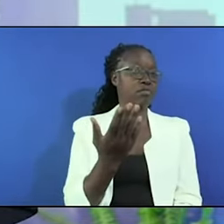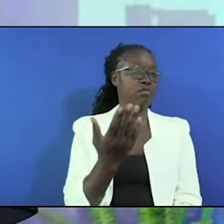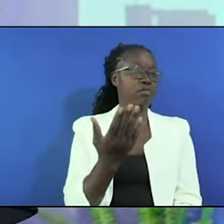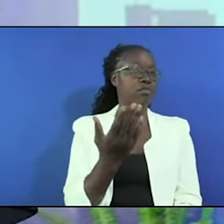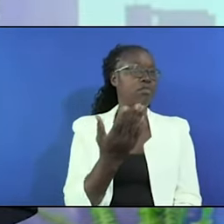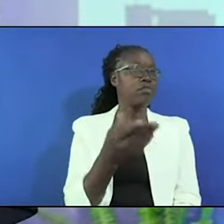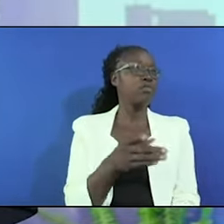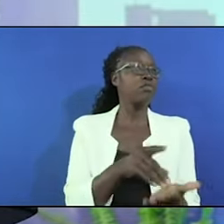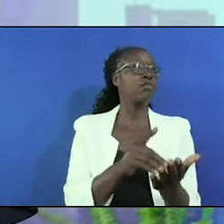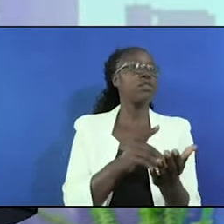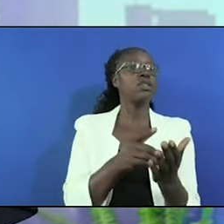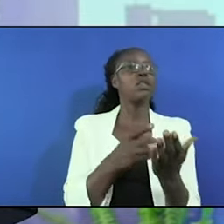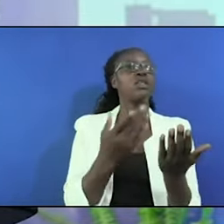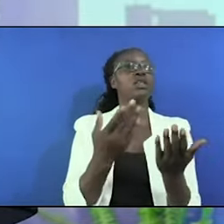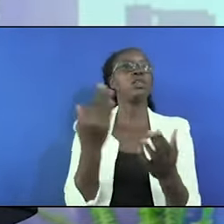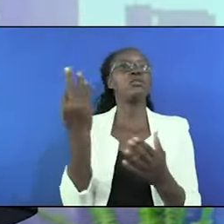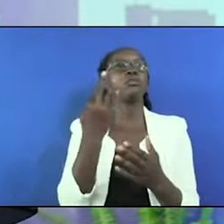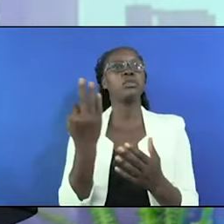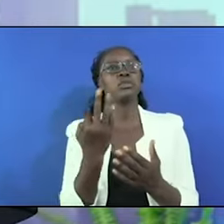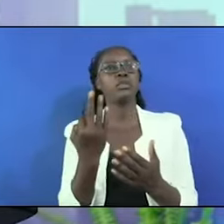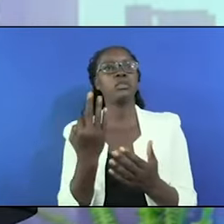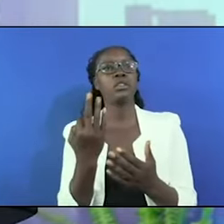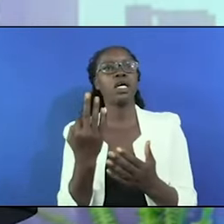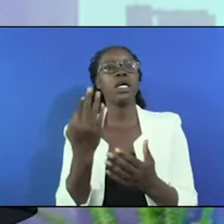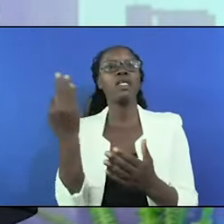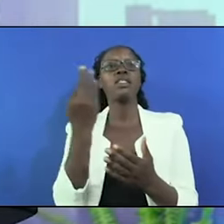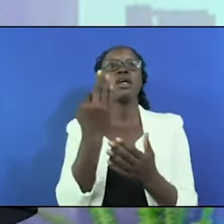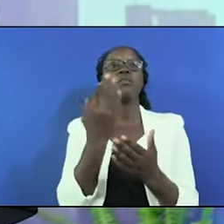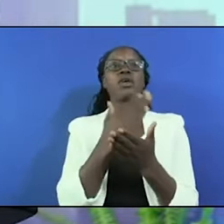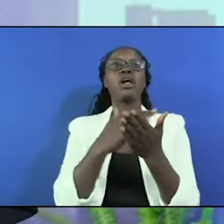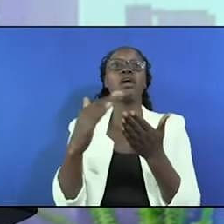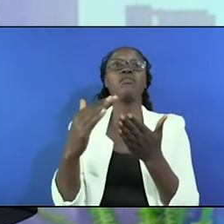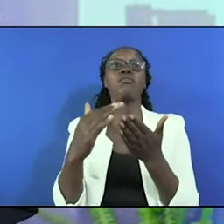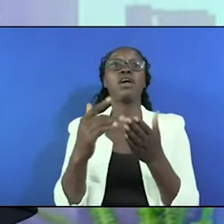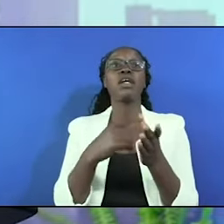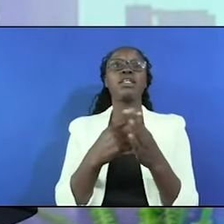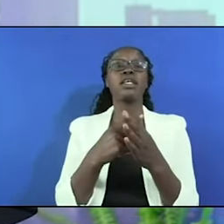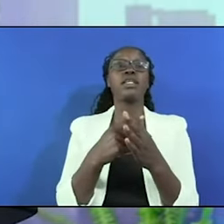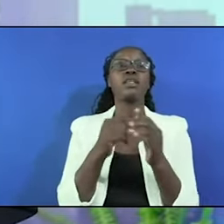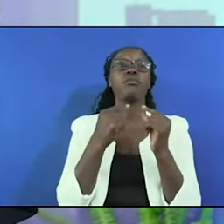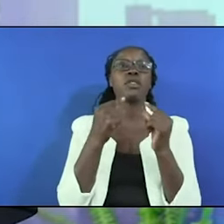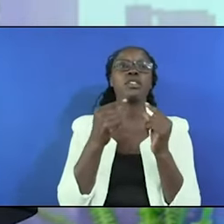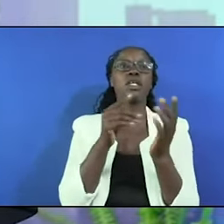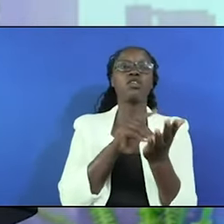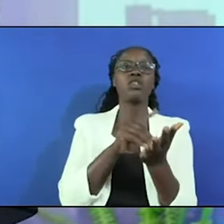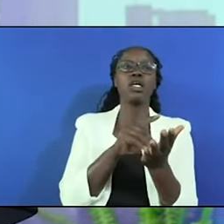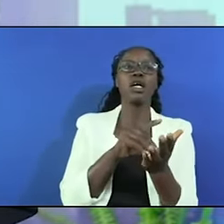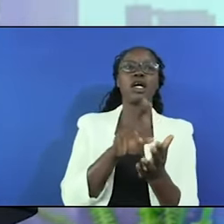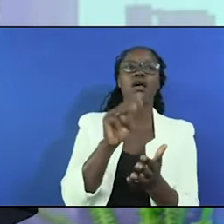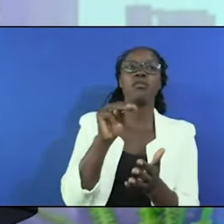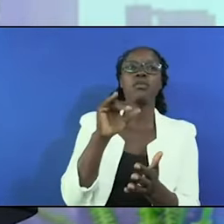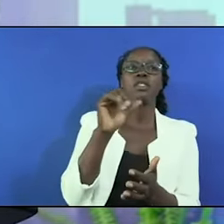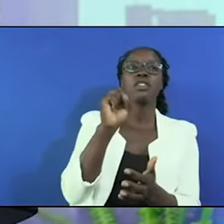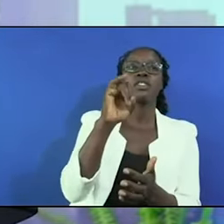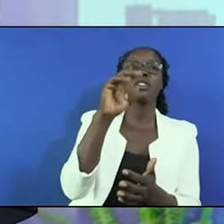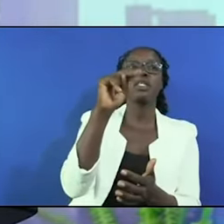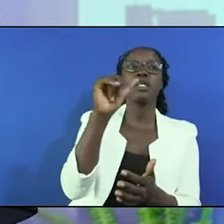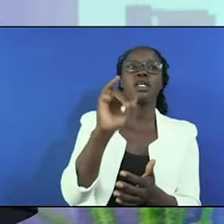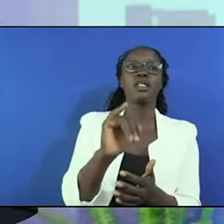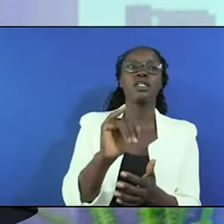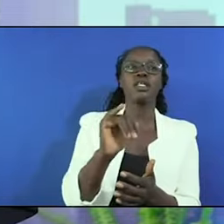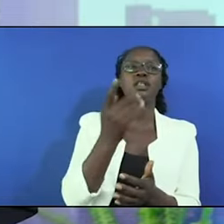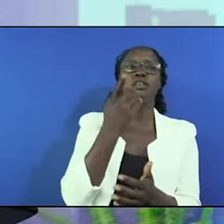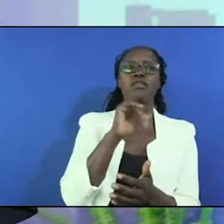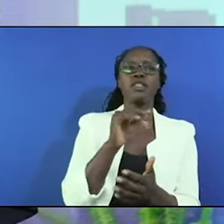Wangai preaches some sermon halfway, and then Dr. Misiani finishes. Yeah. Thank you very much. I can keep